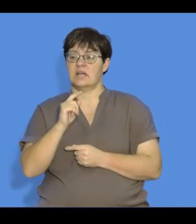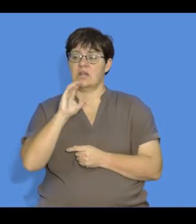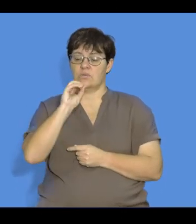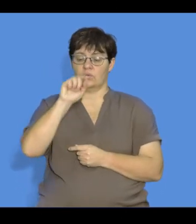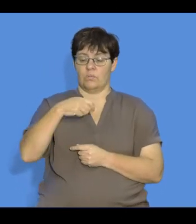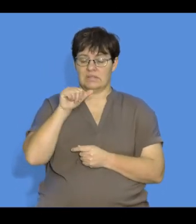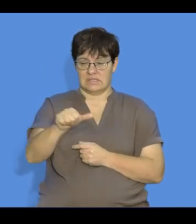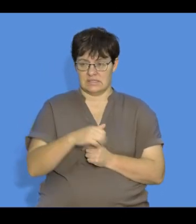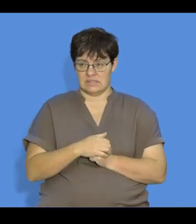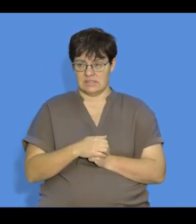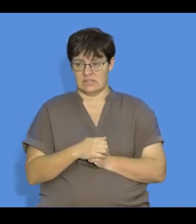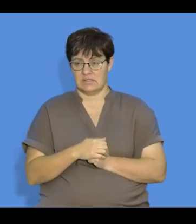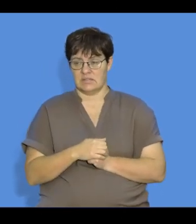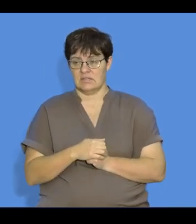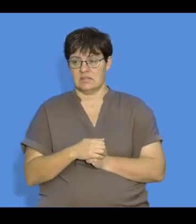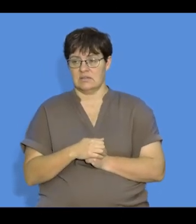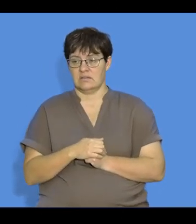0.6, right? And then